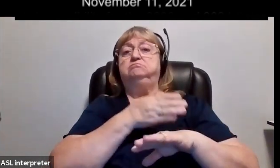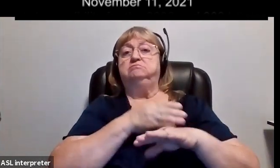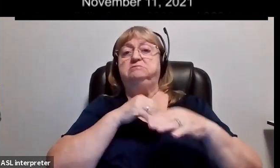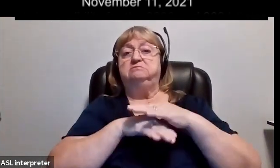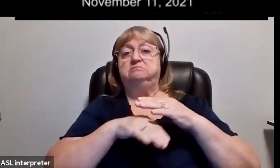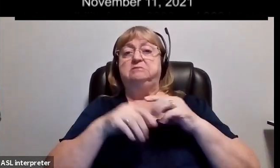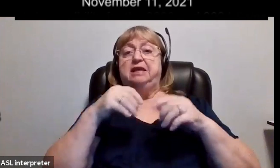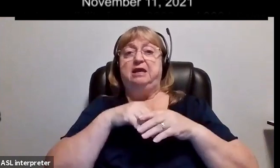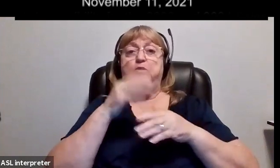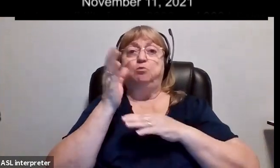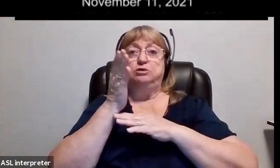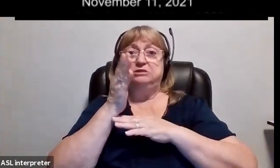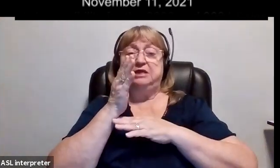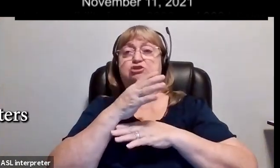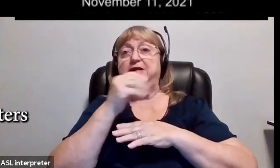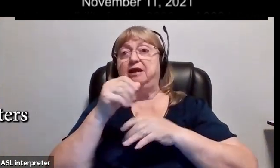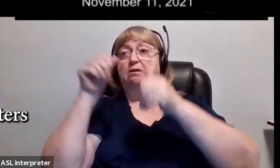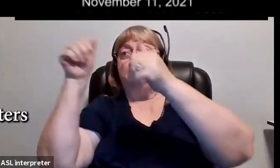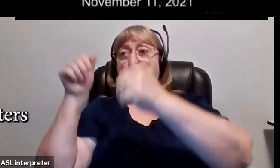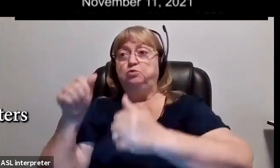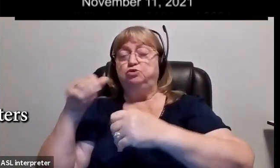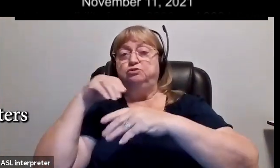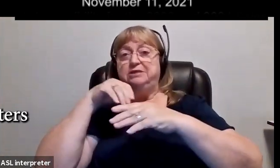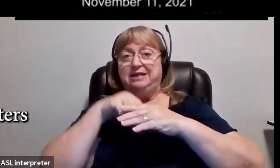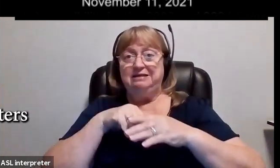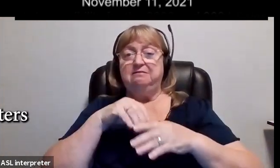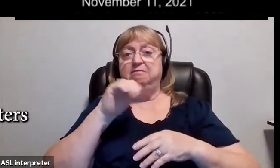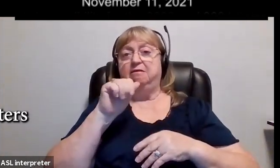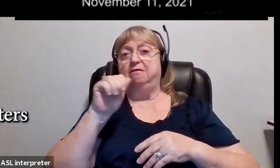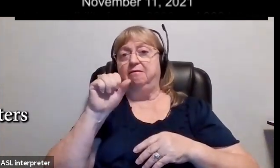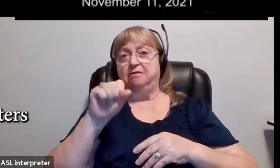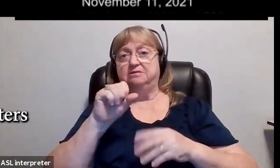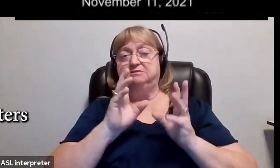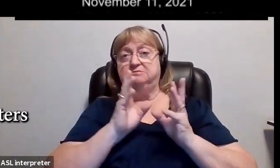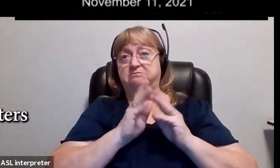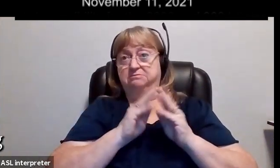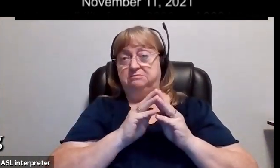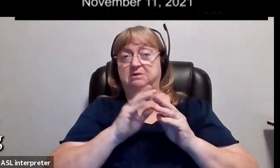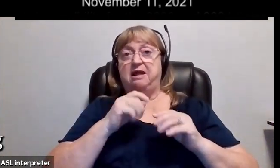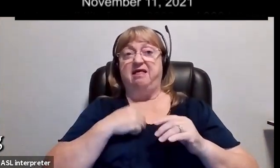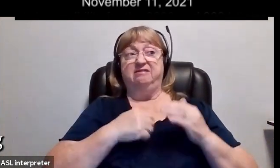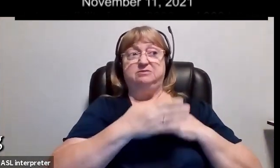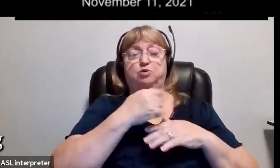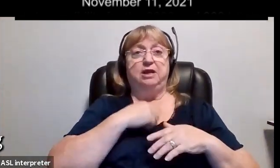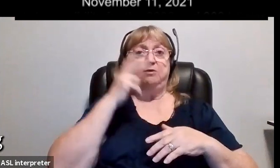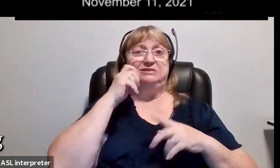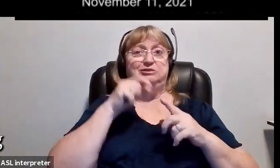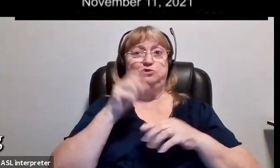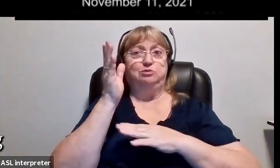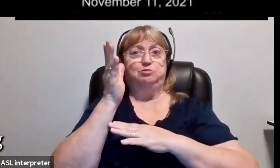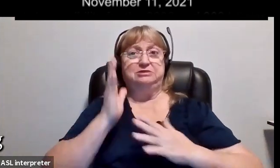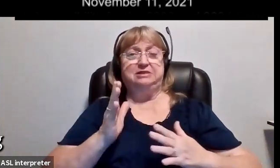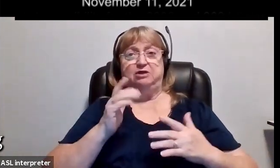posters at the AAS meetings. And as I was listening to the presenters this morning, what I found to be